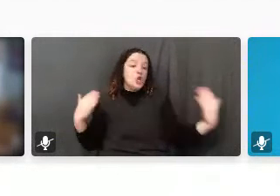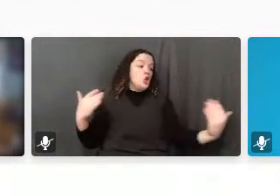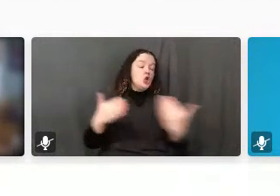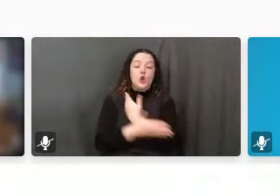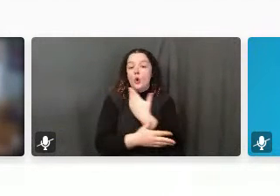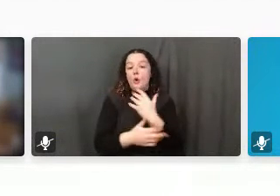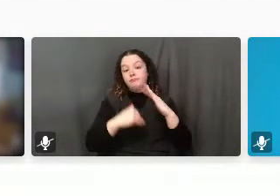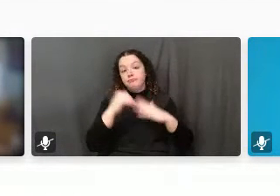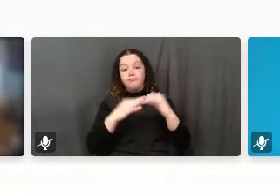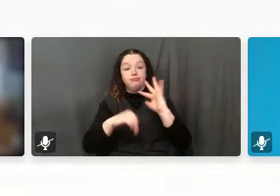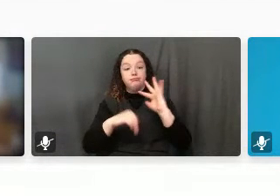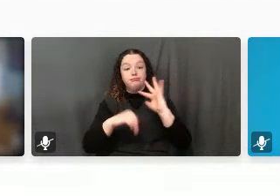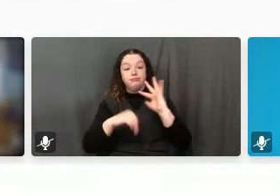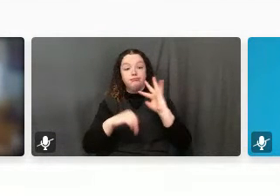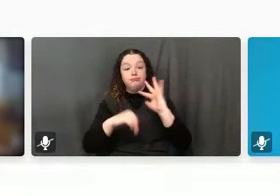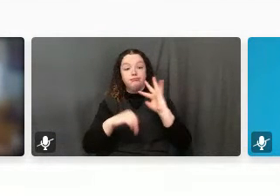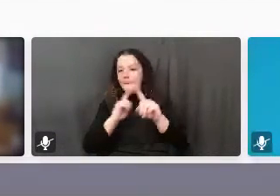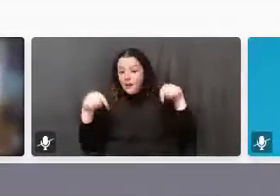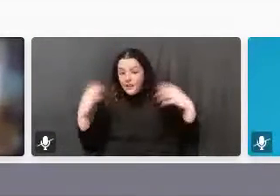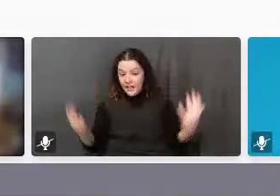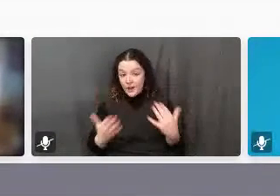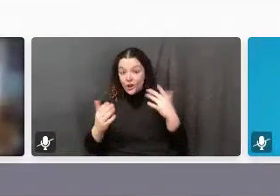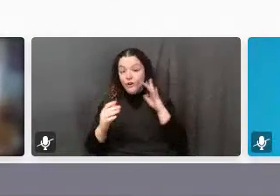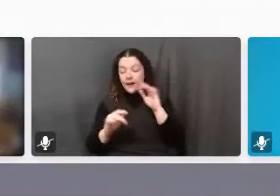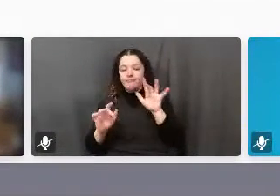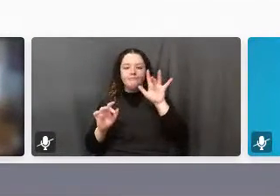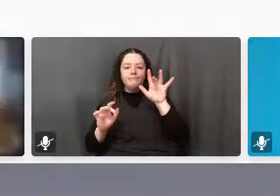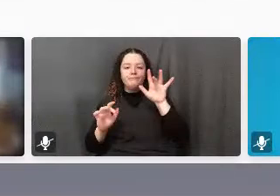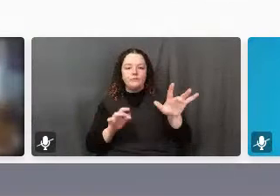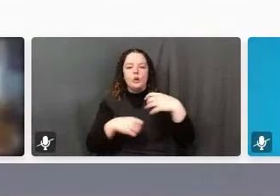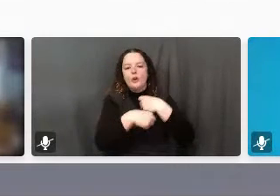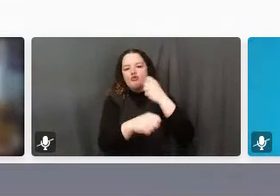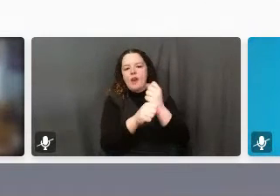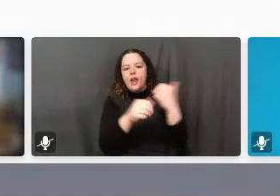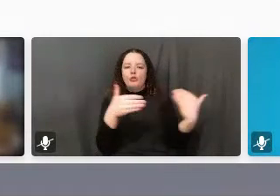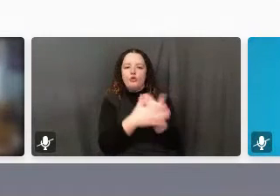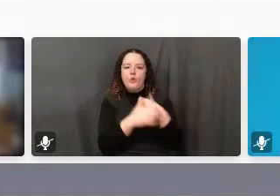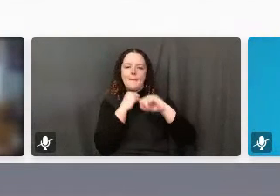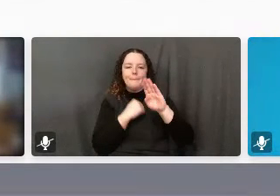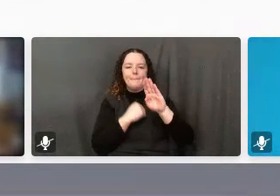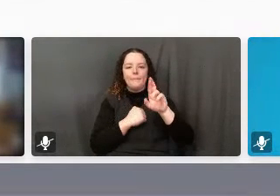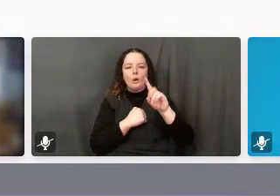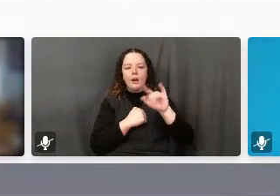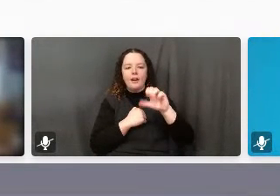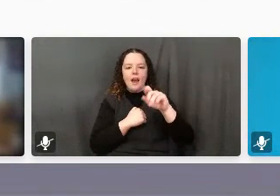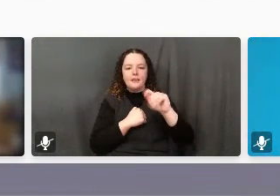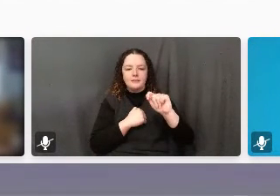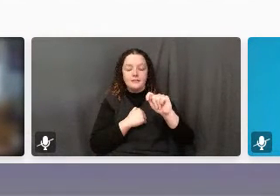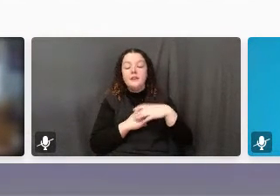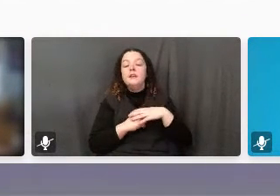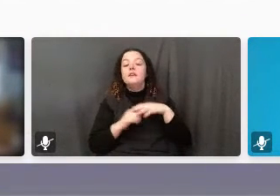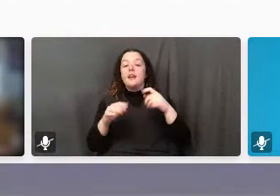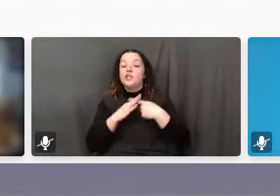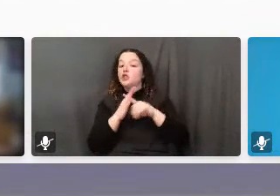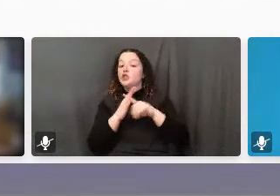can go ahead in here and create a new broadcast just to kind of show you some of the features in the background. So you can start from scratch. If you